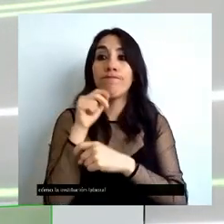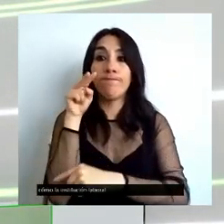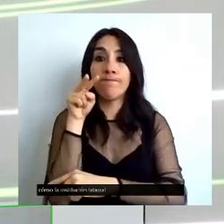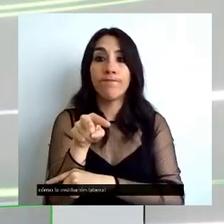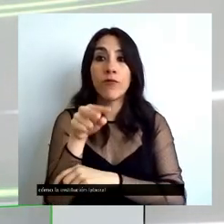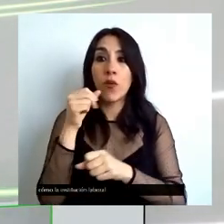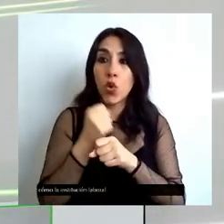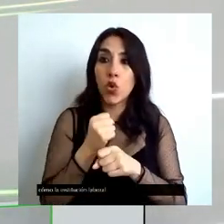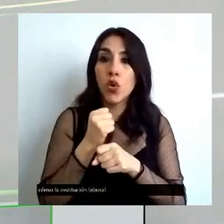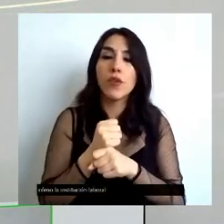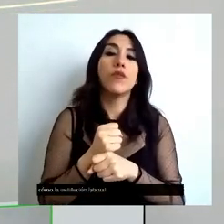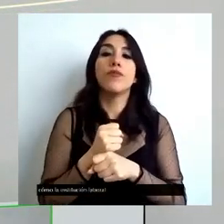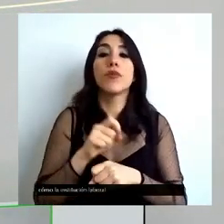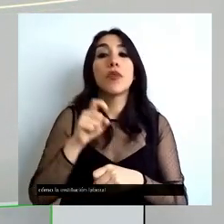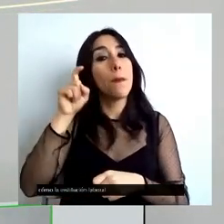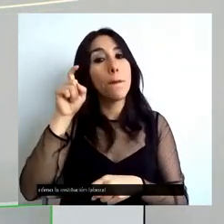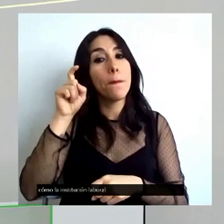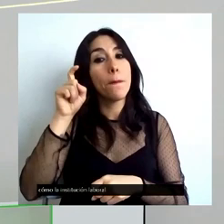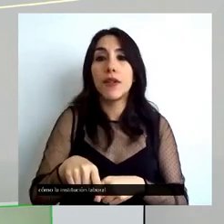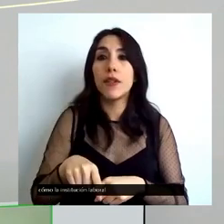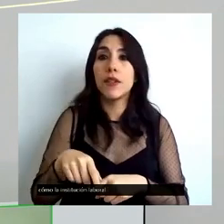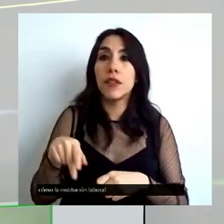the legislation framework